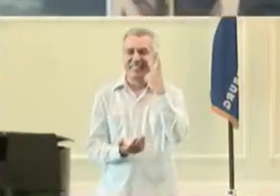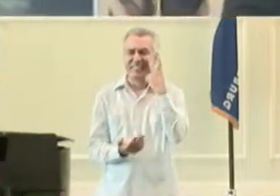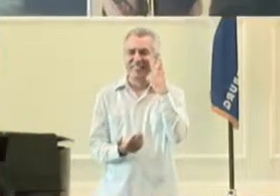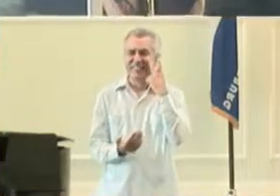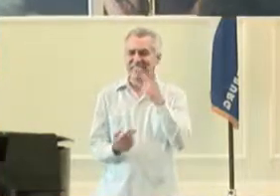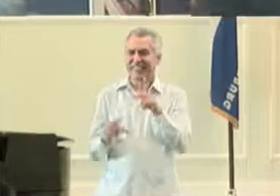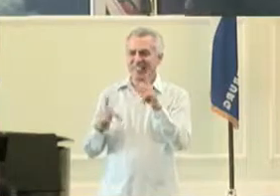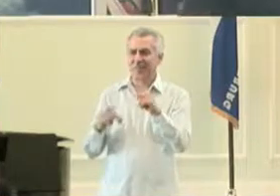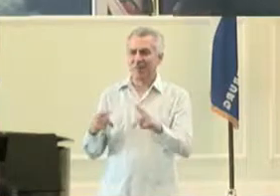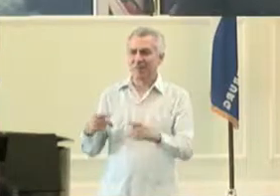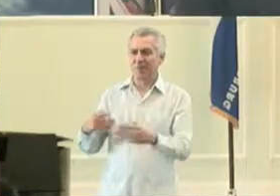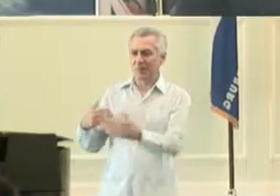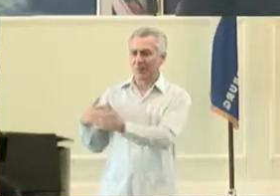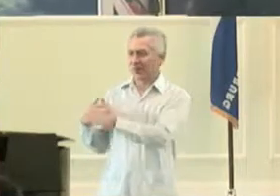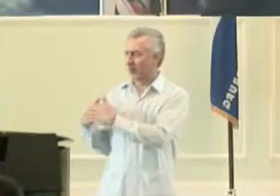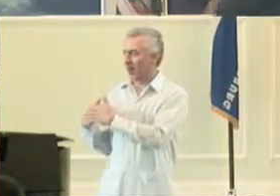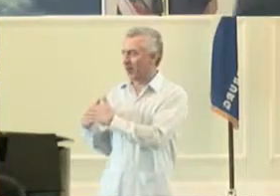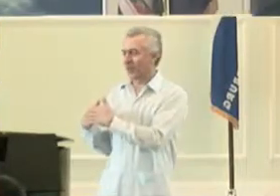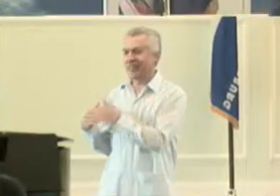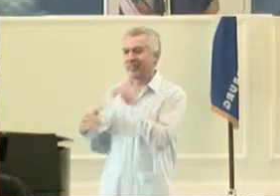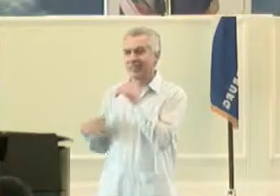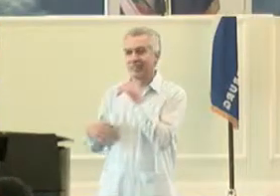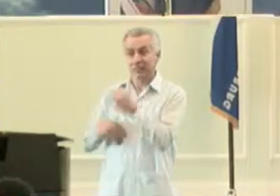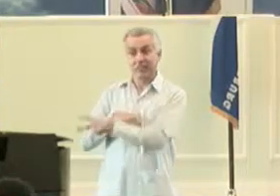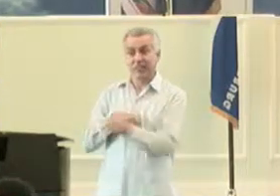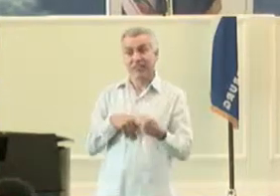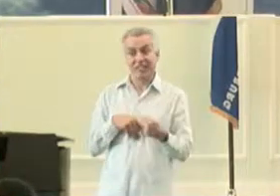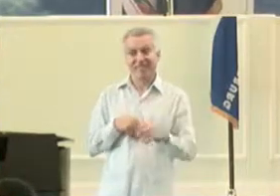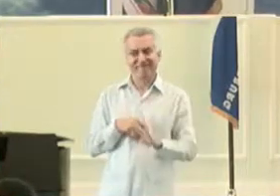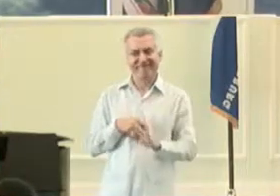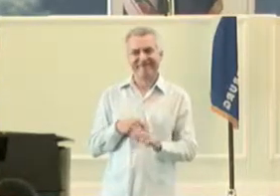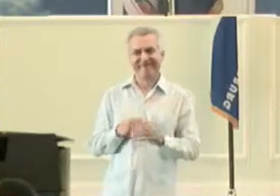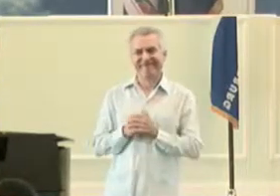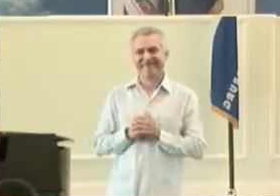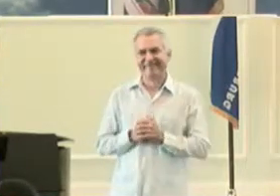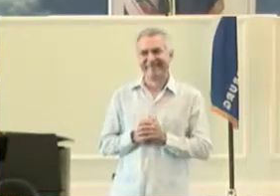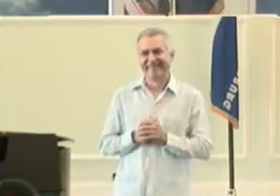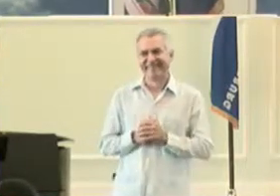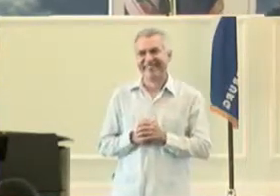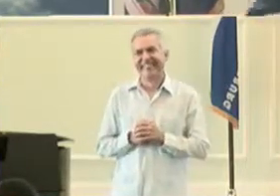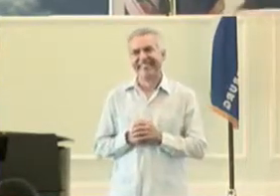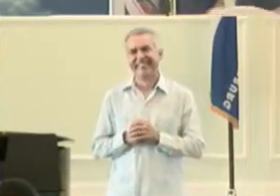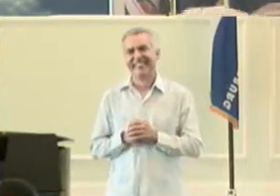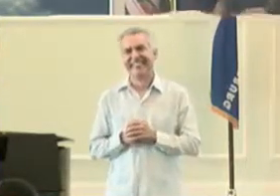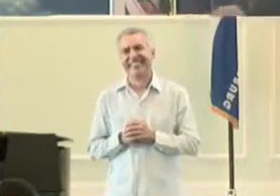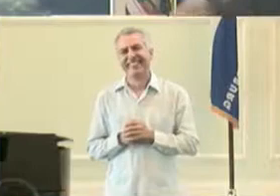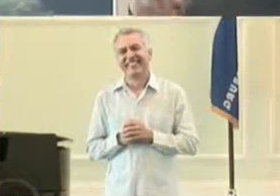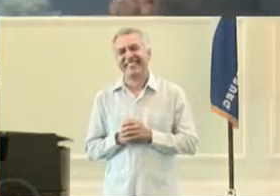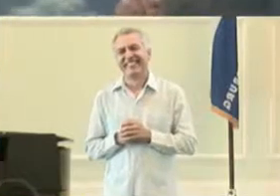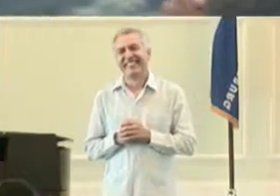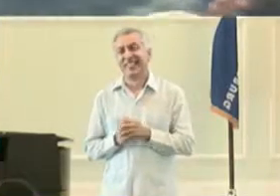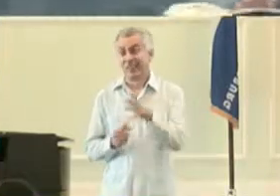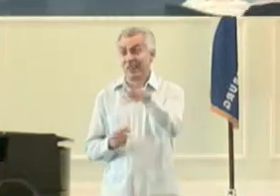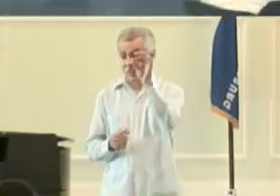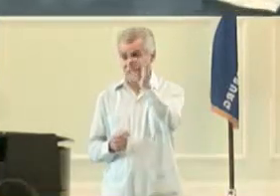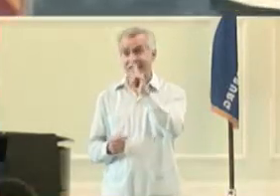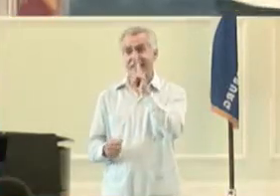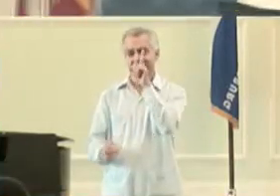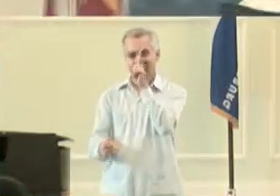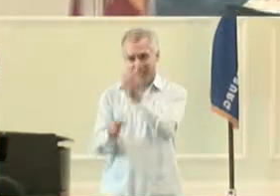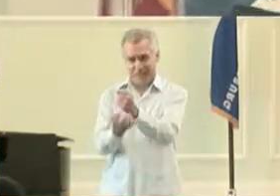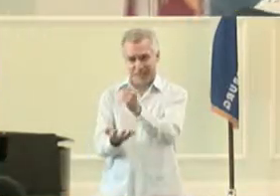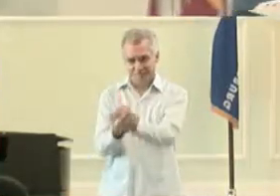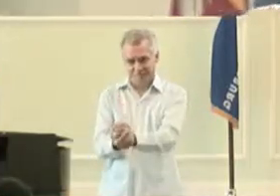Bible. Just don't take it. Amen. All right, so Exodus 19, verse 1. If you have it, say amen. All